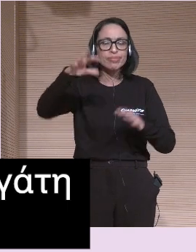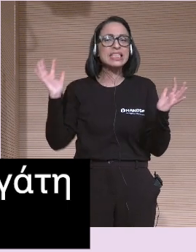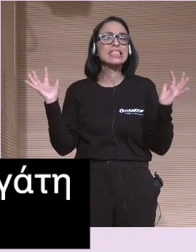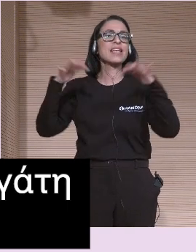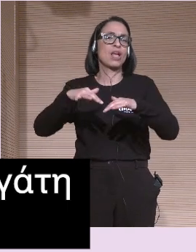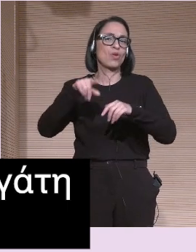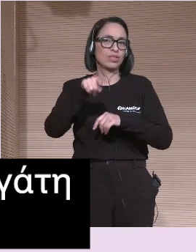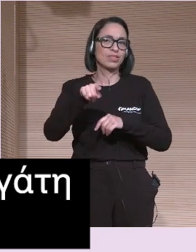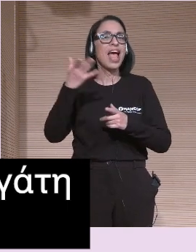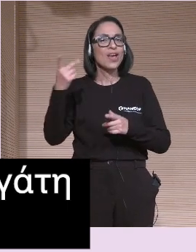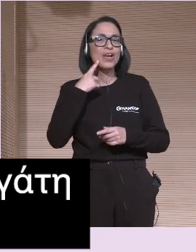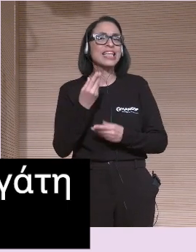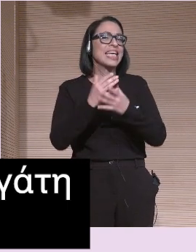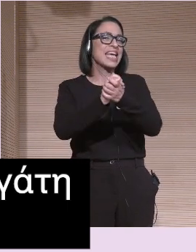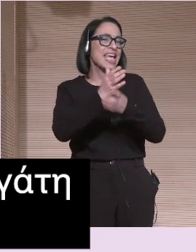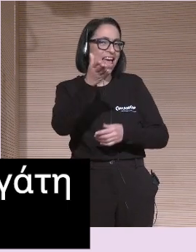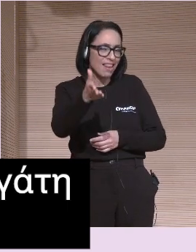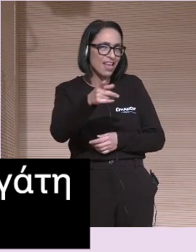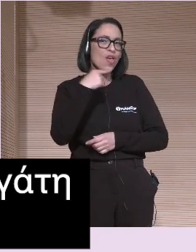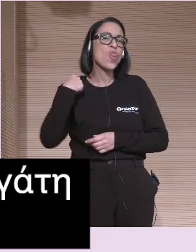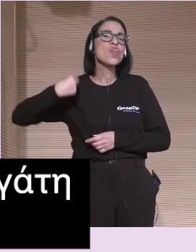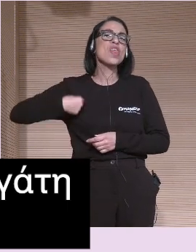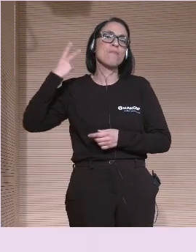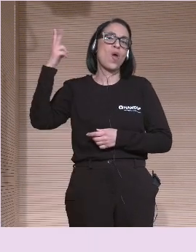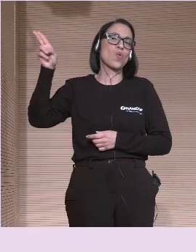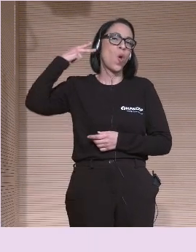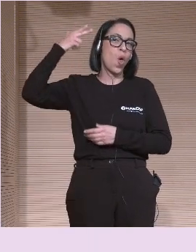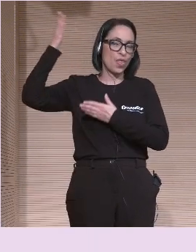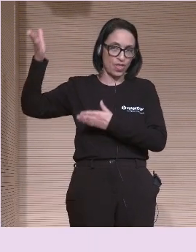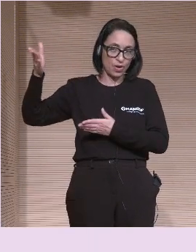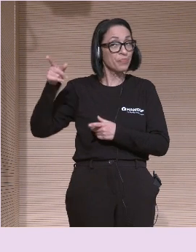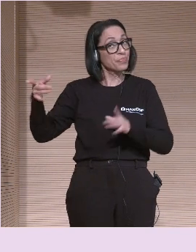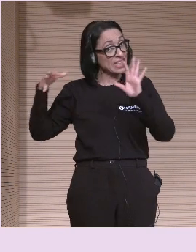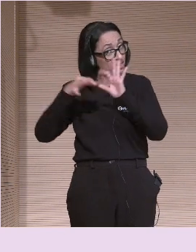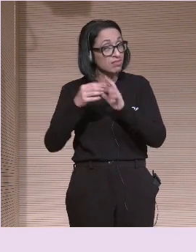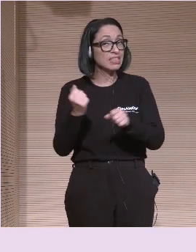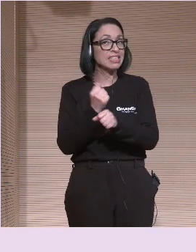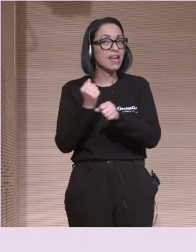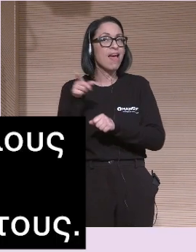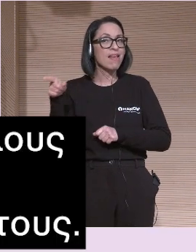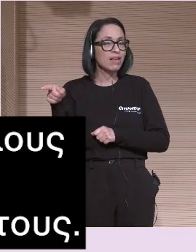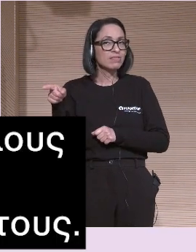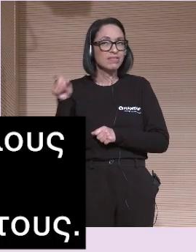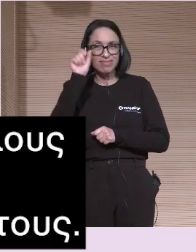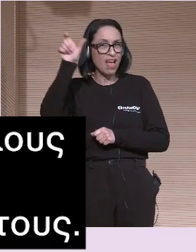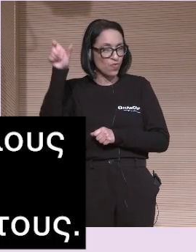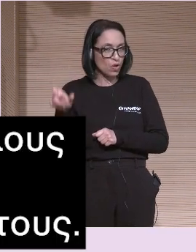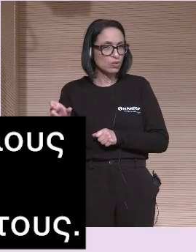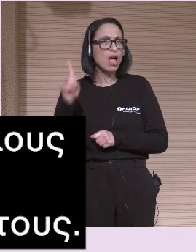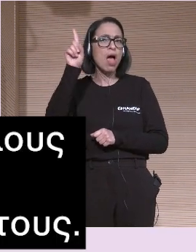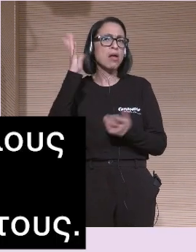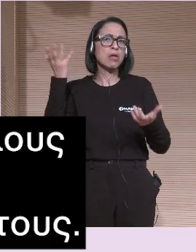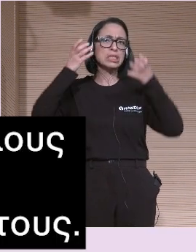then, Habib, went on to work with another of our collaborators, which is an organisation called Migrateful, where migrant and refugee